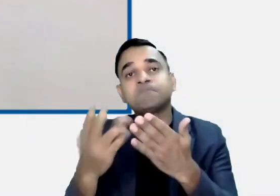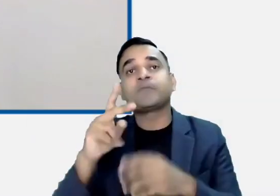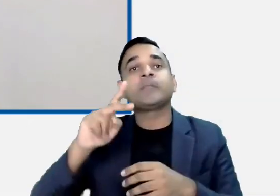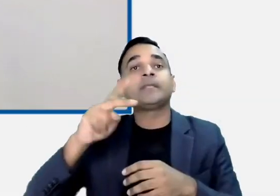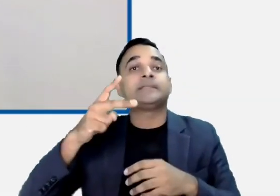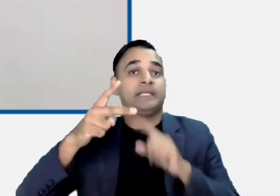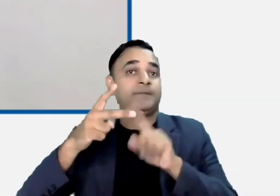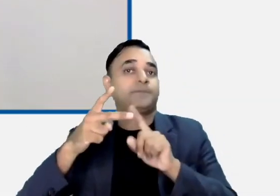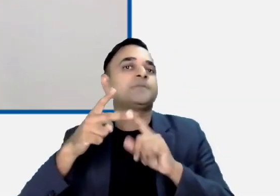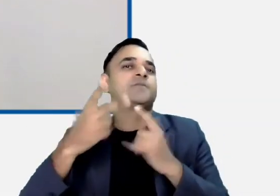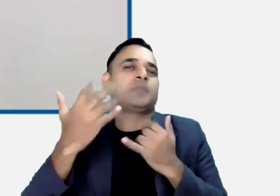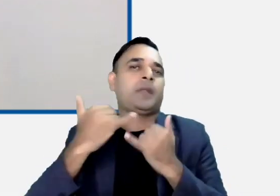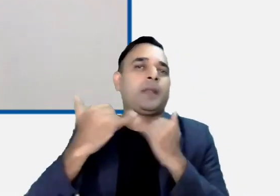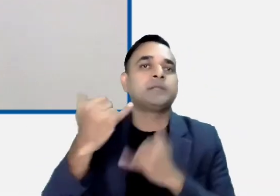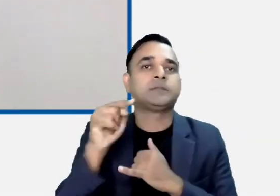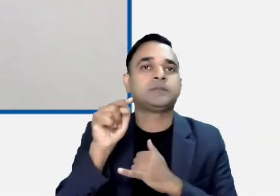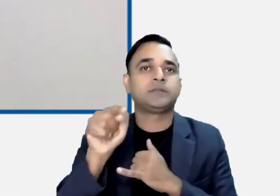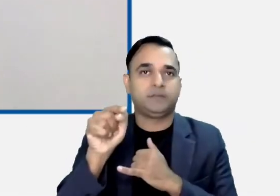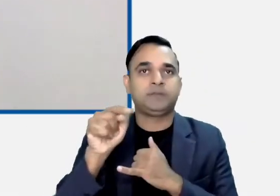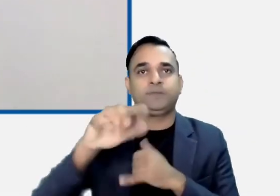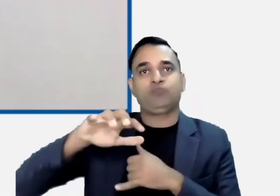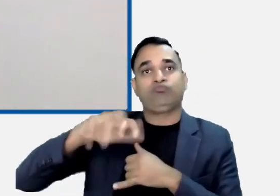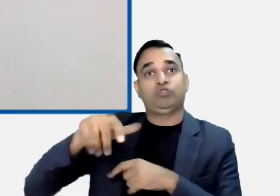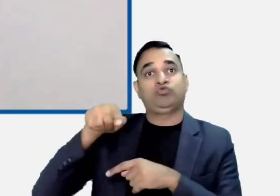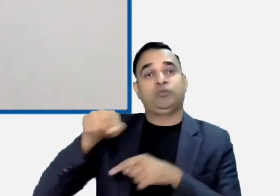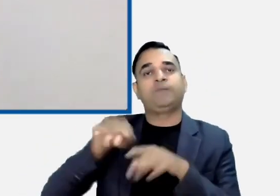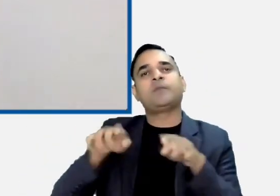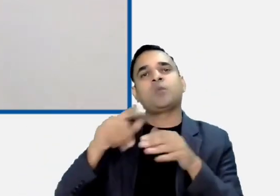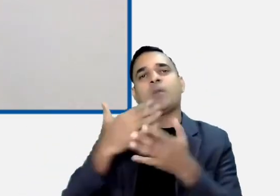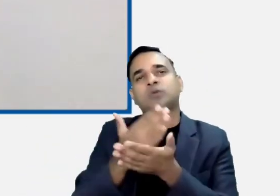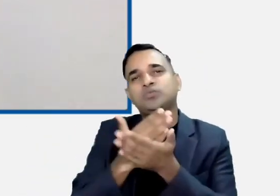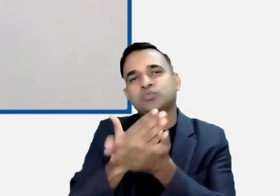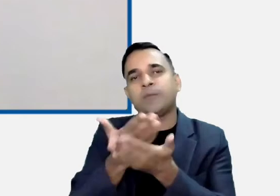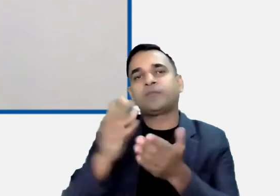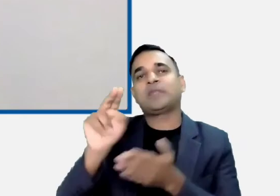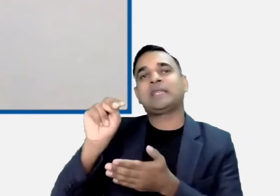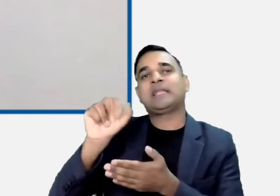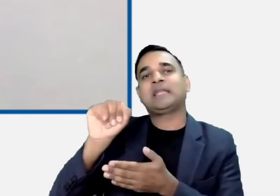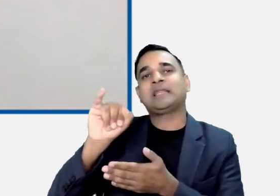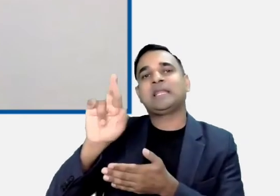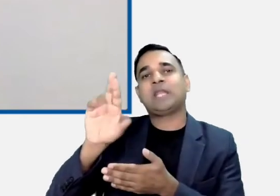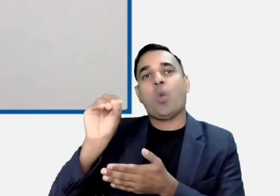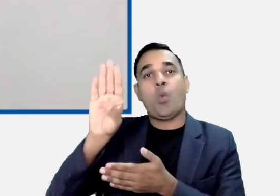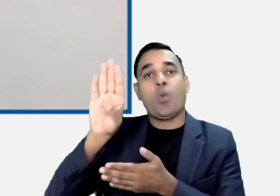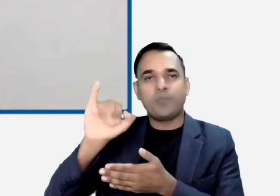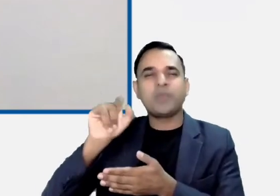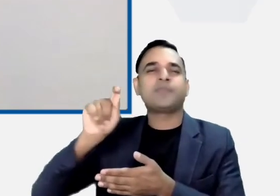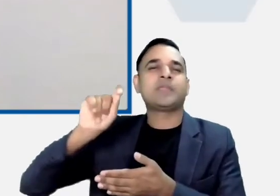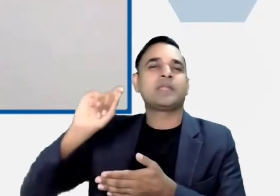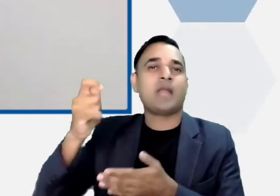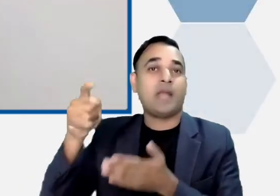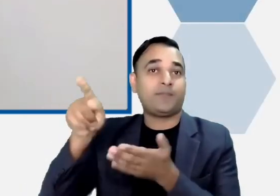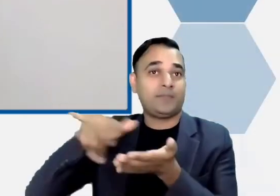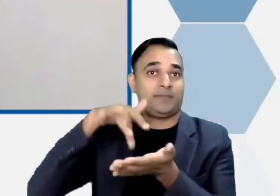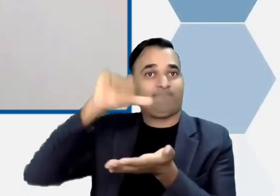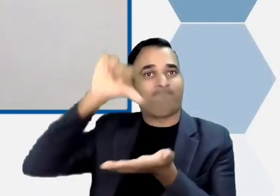say that this is an intensive process and an inclusive consultation process that has led to the development of